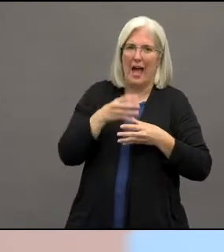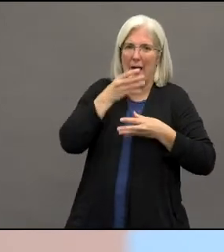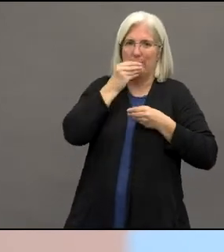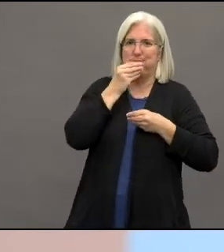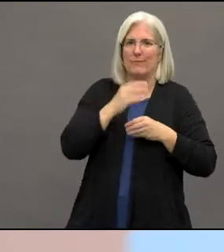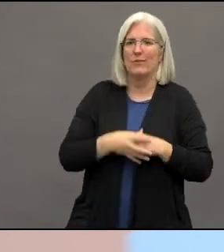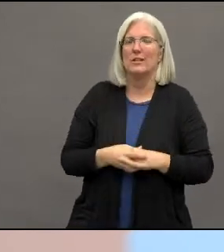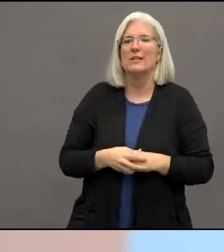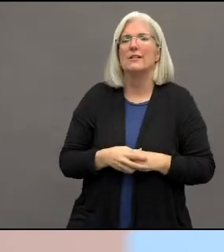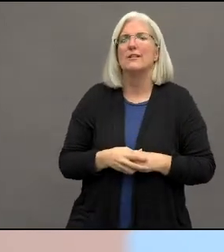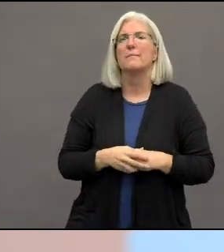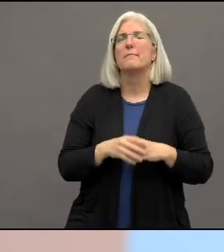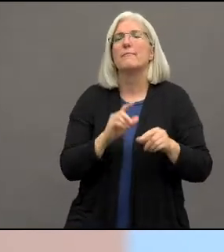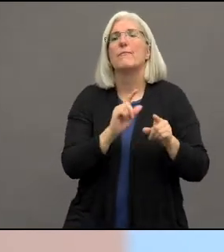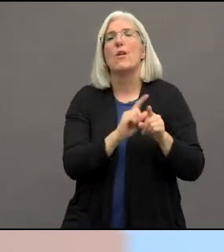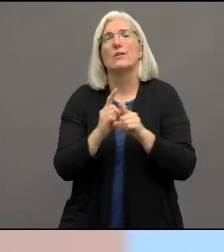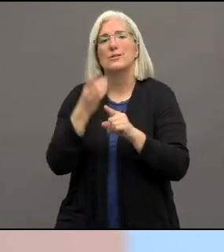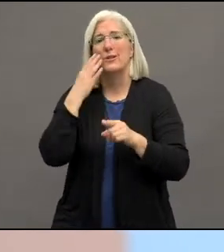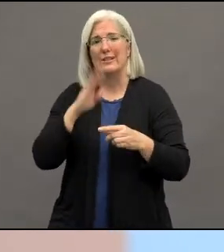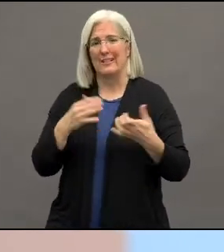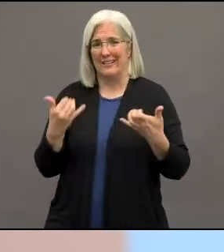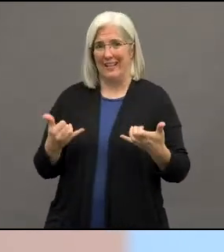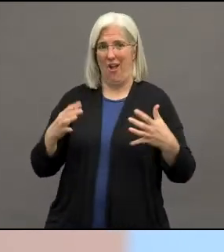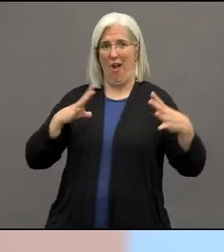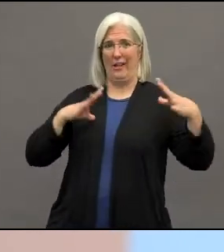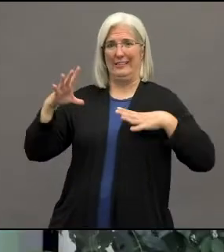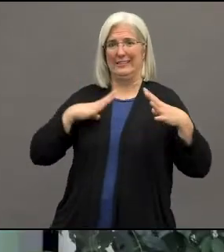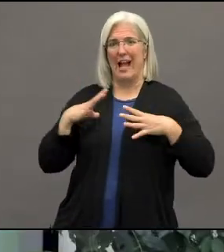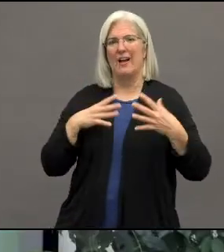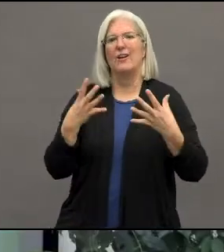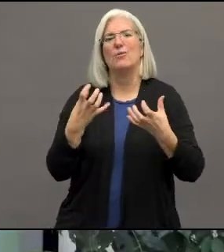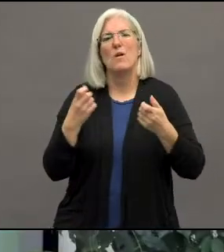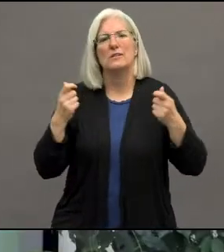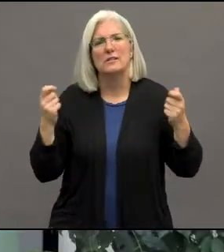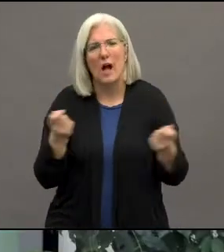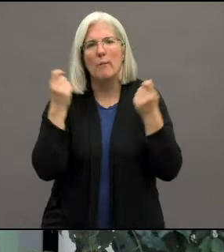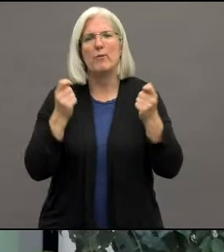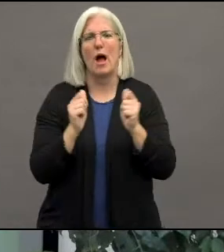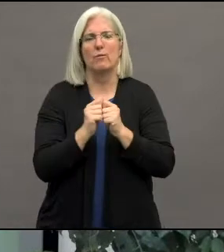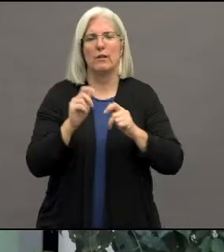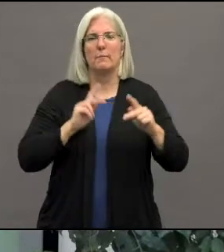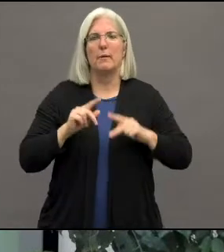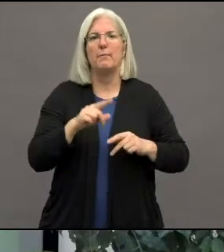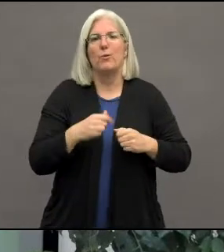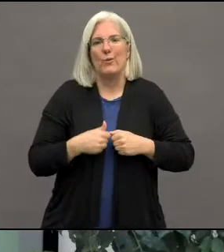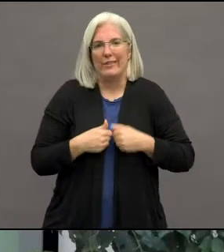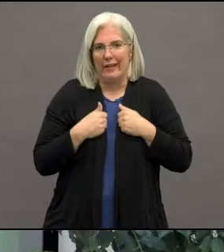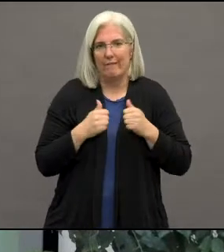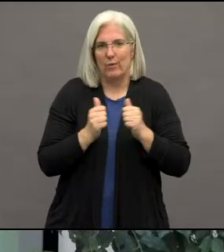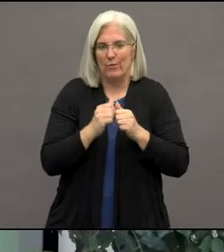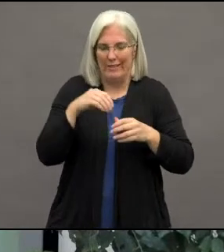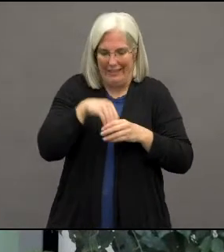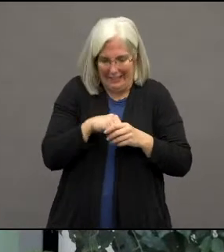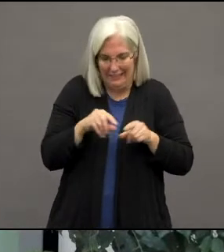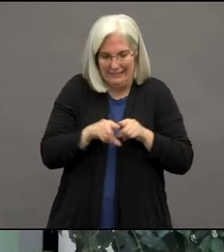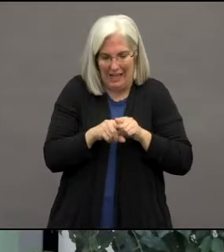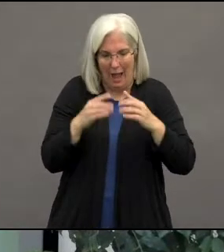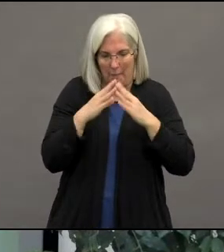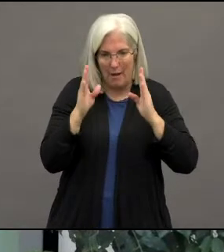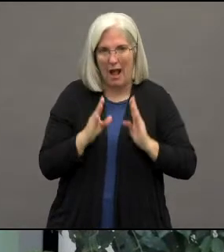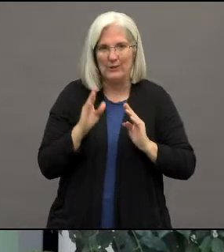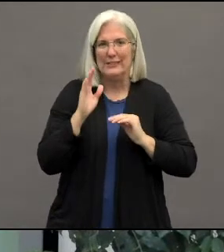to celebrate with people who you live with. Thank you. All right, thanks so much, Ricardo. We've been here before. We got through it. We'll get through it